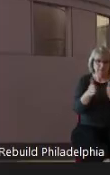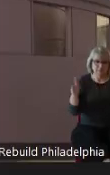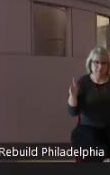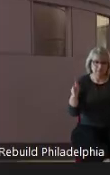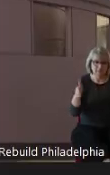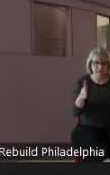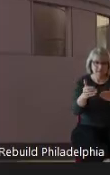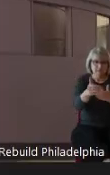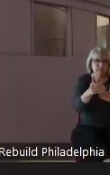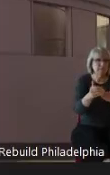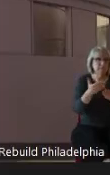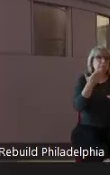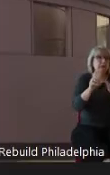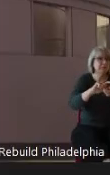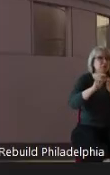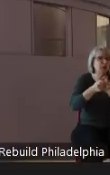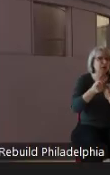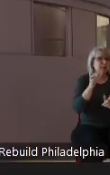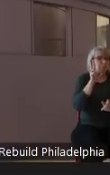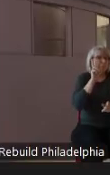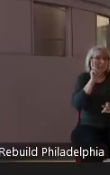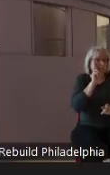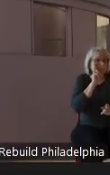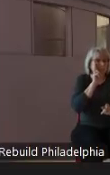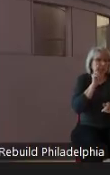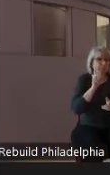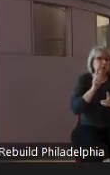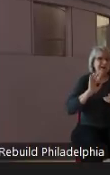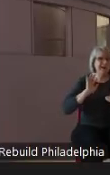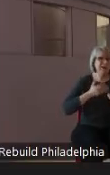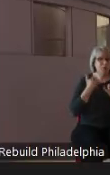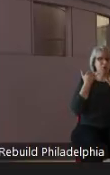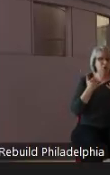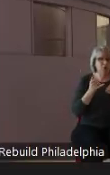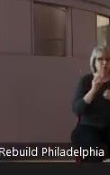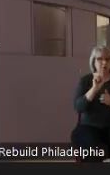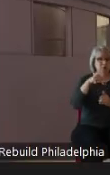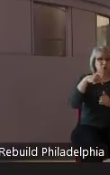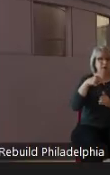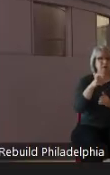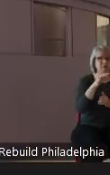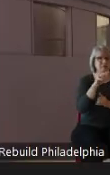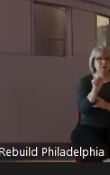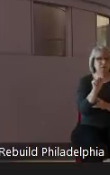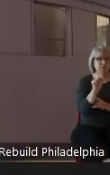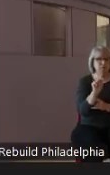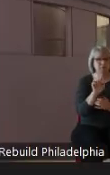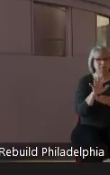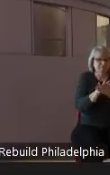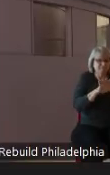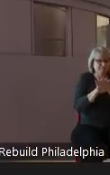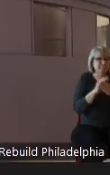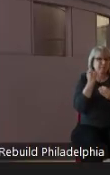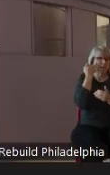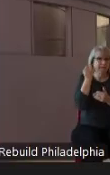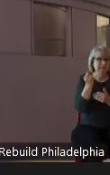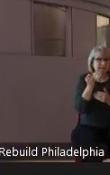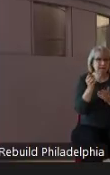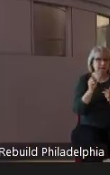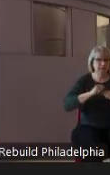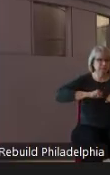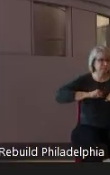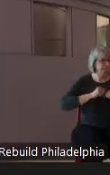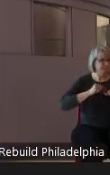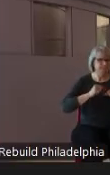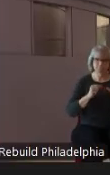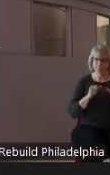this evening, but we wanted to share where we are with the current square footages so you have a rough idea of how big